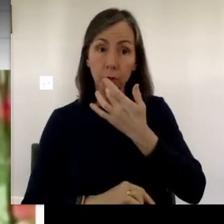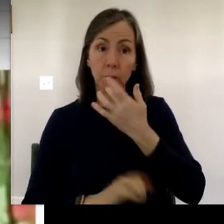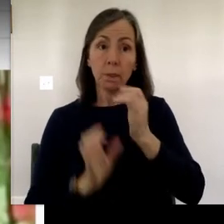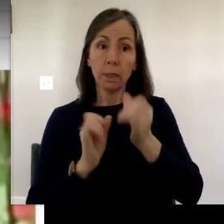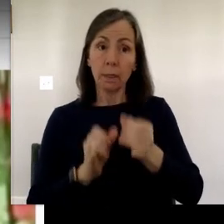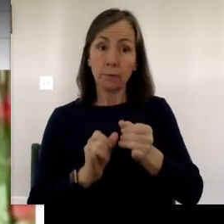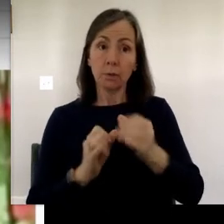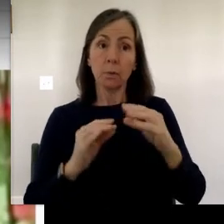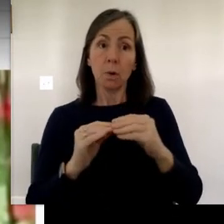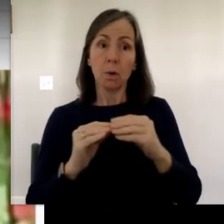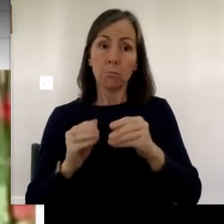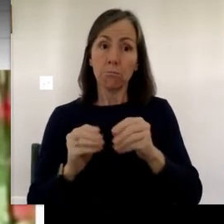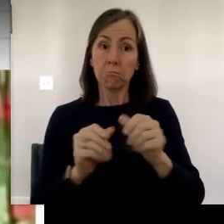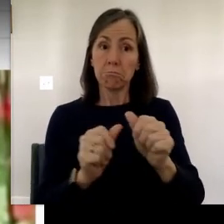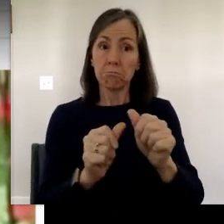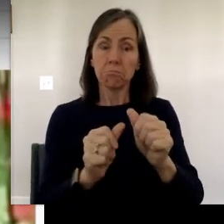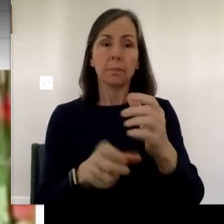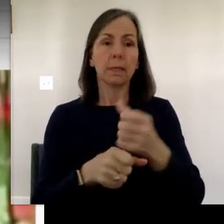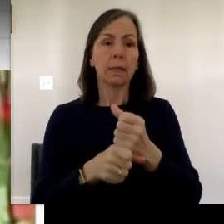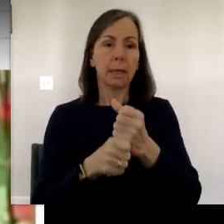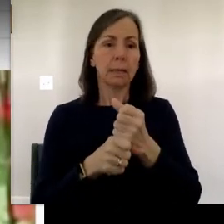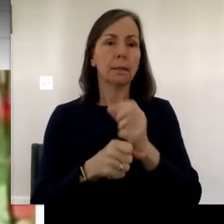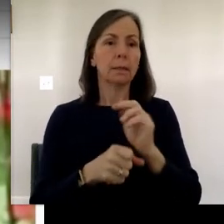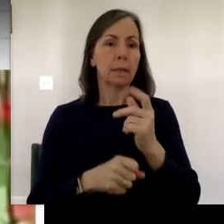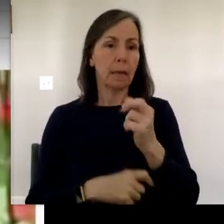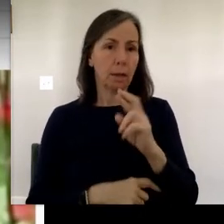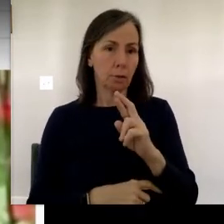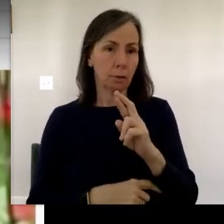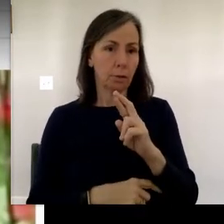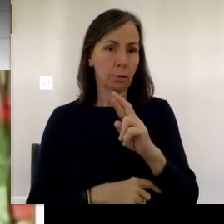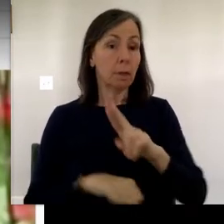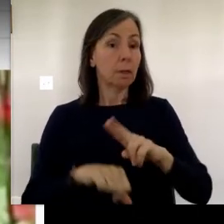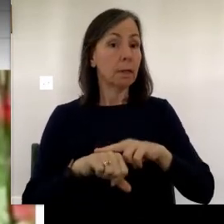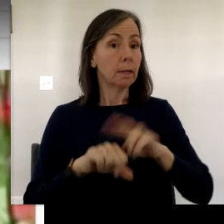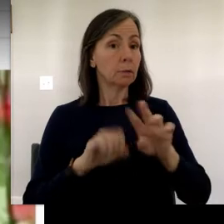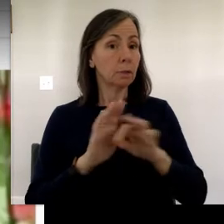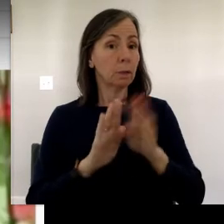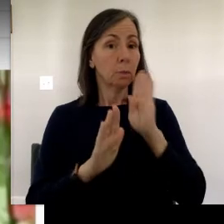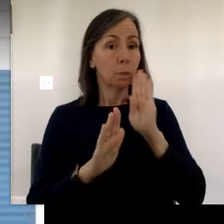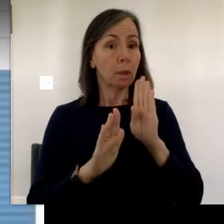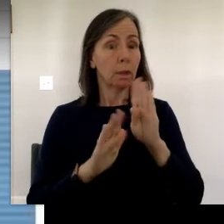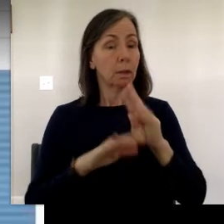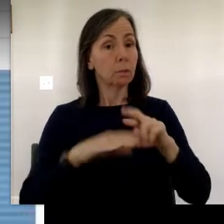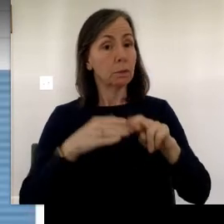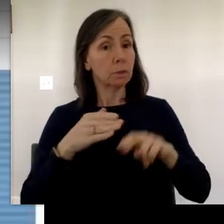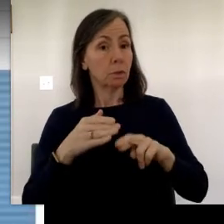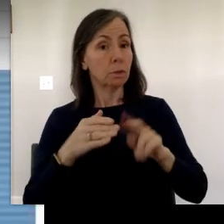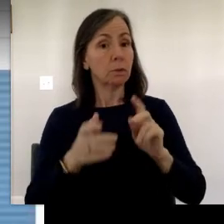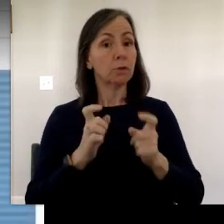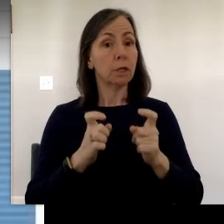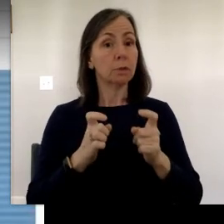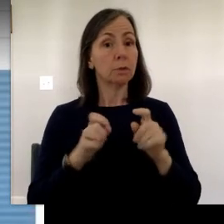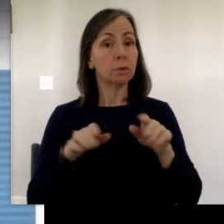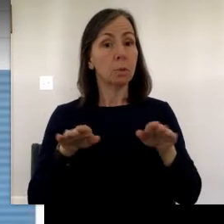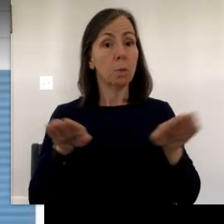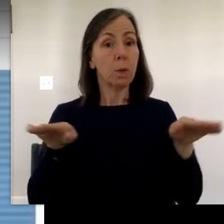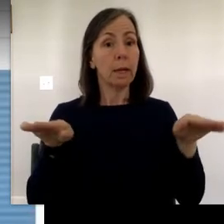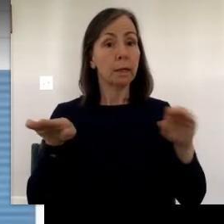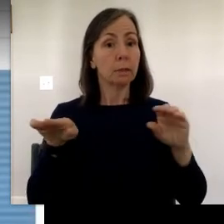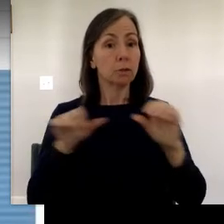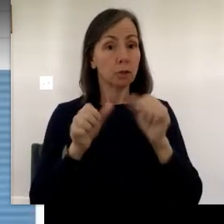at getting nectar, and natural selection will result in changes in wing shape that allow hummingbirds to